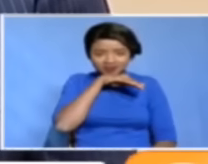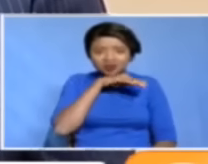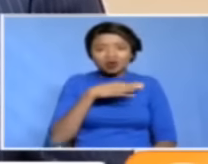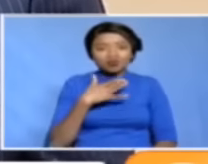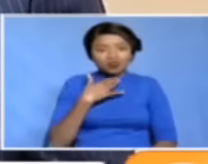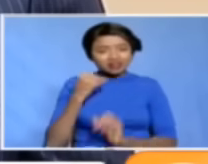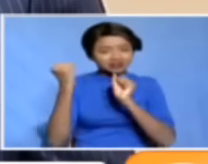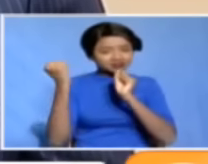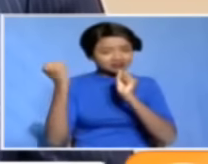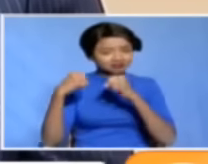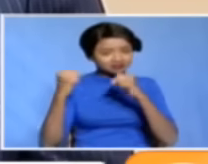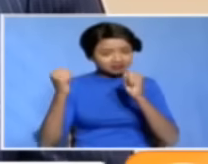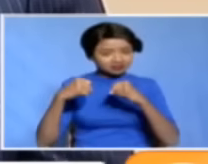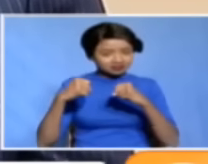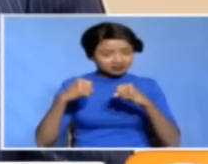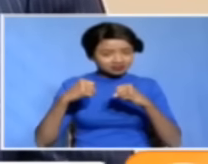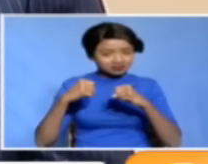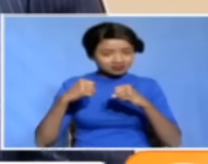agree and to